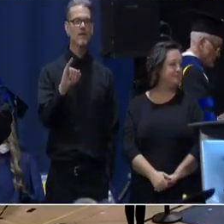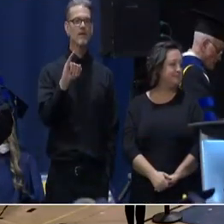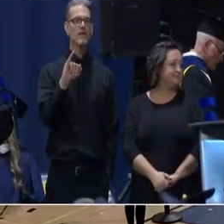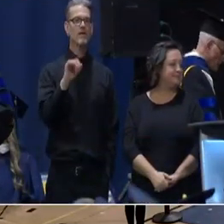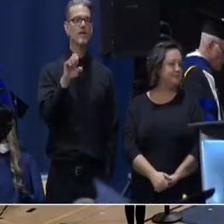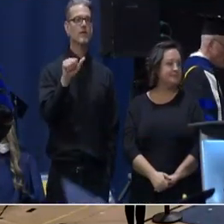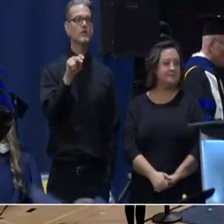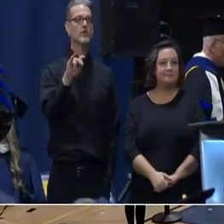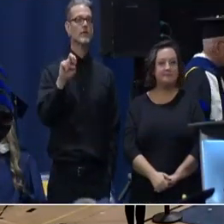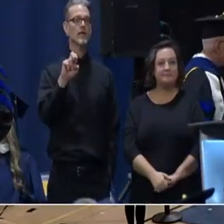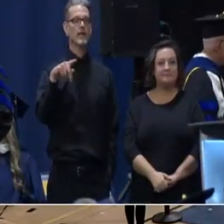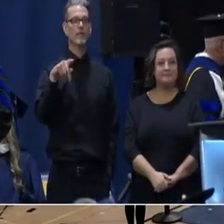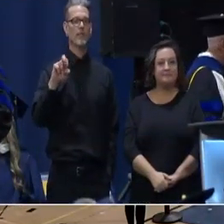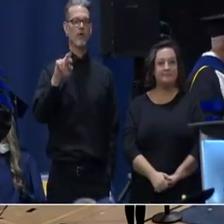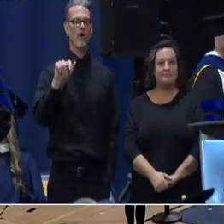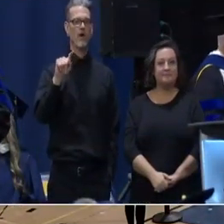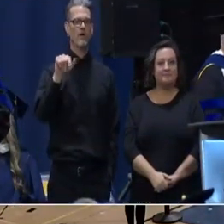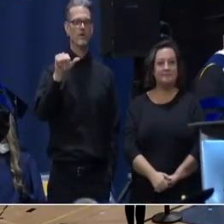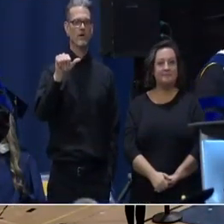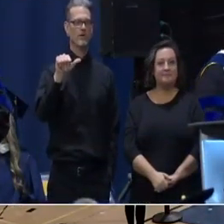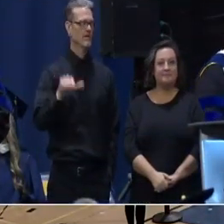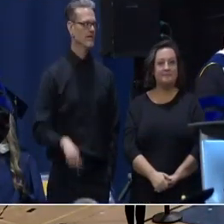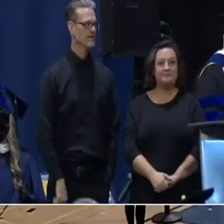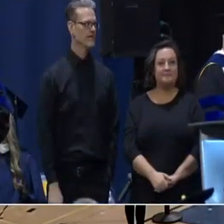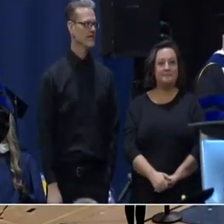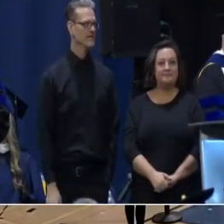Janine Peralta.